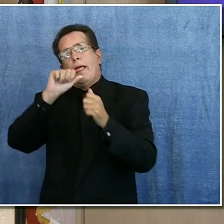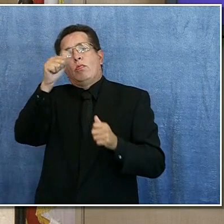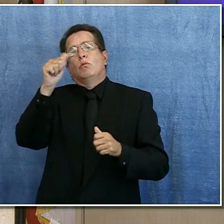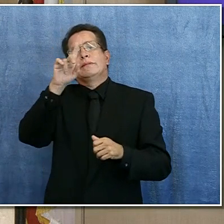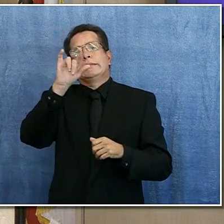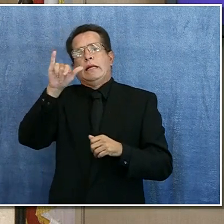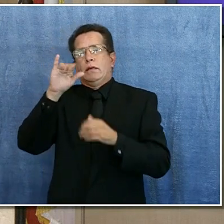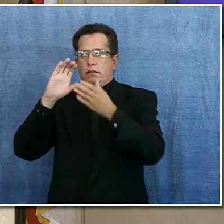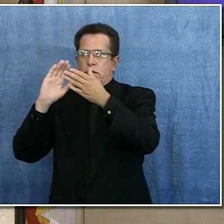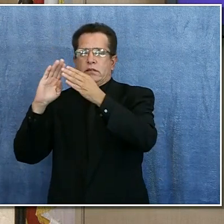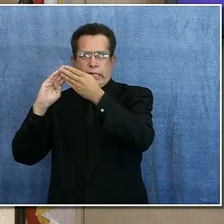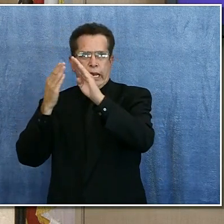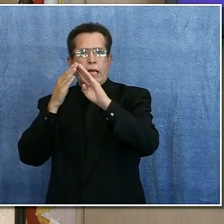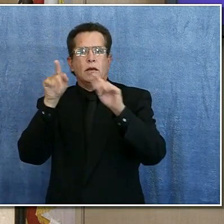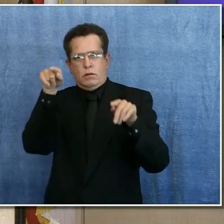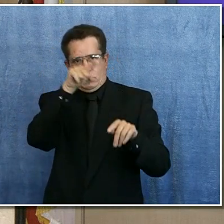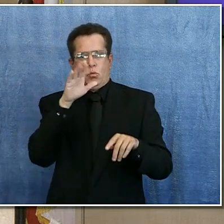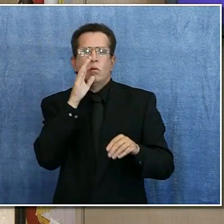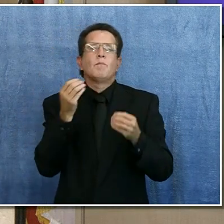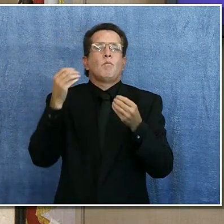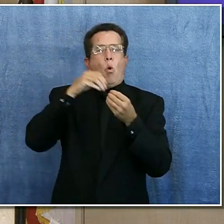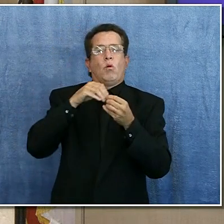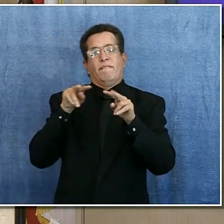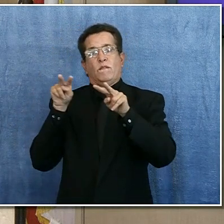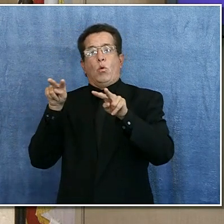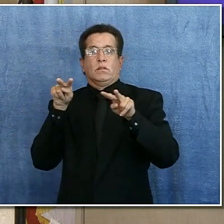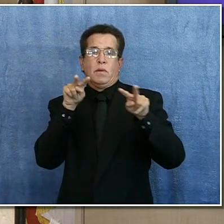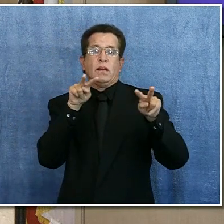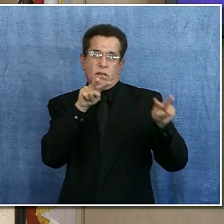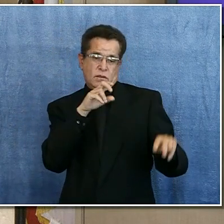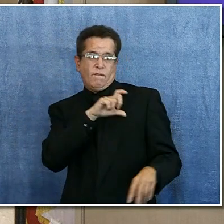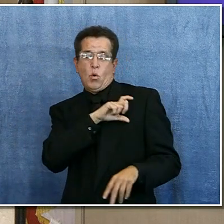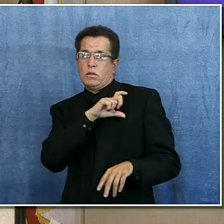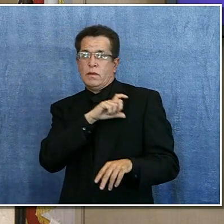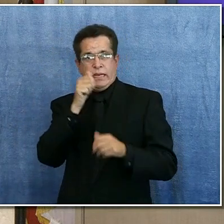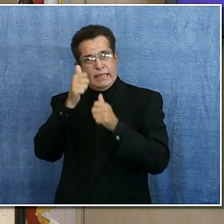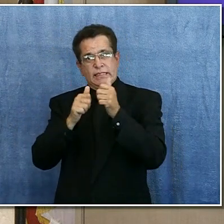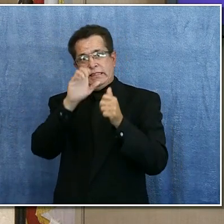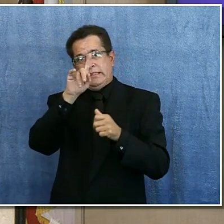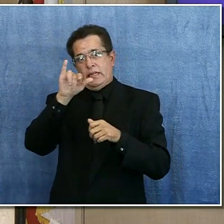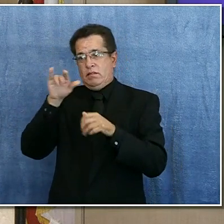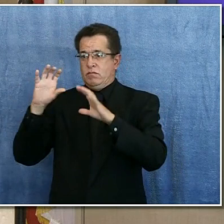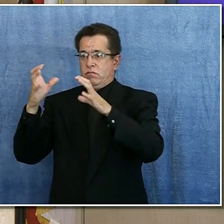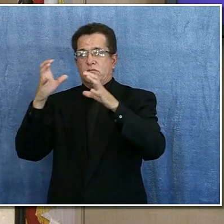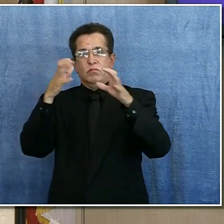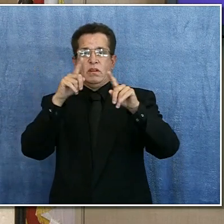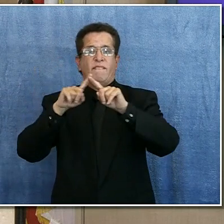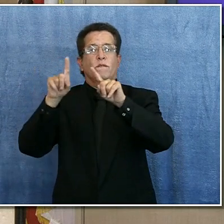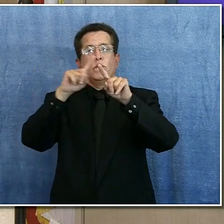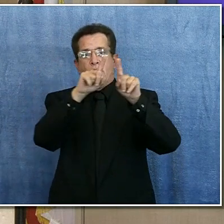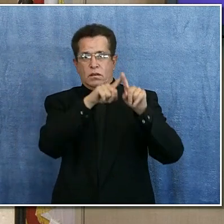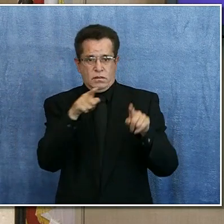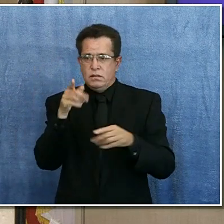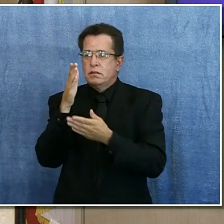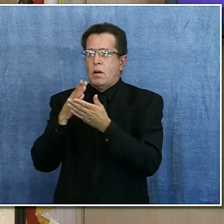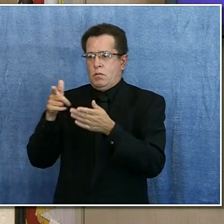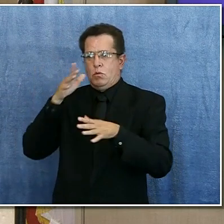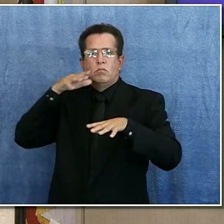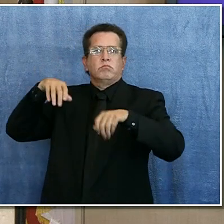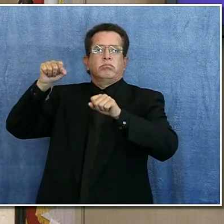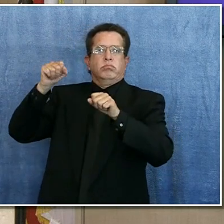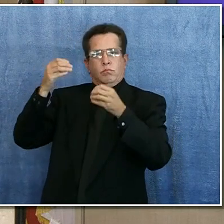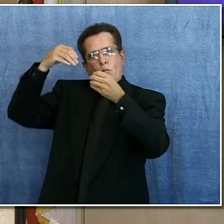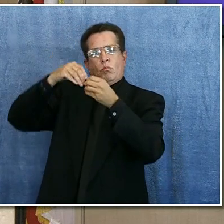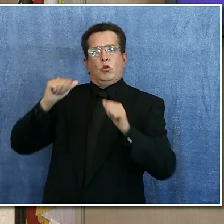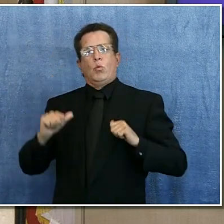creating partnerships when it comes to enforcement. Each city is different, and some cities will take a more leading role in these